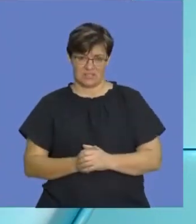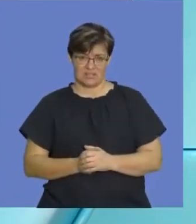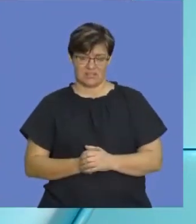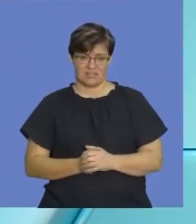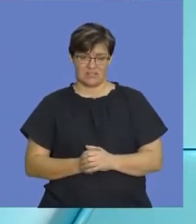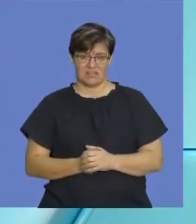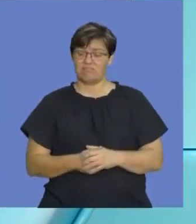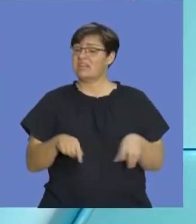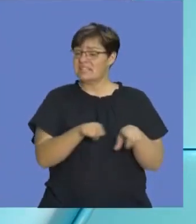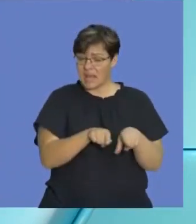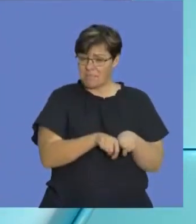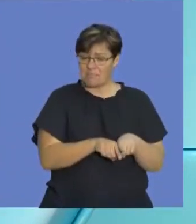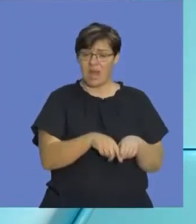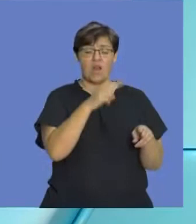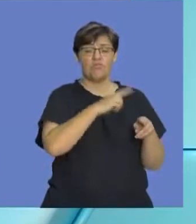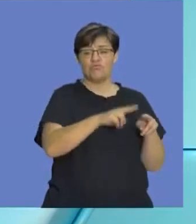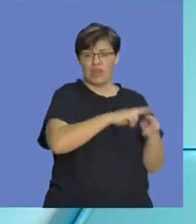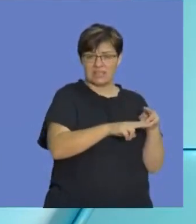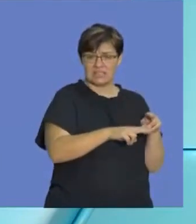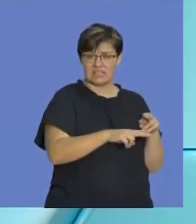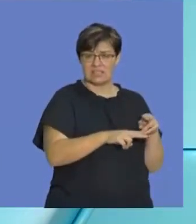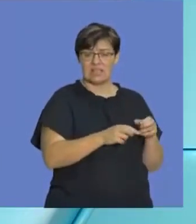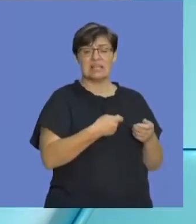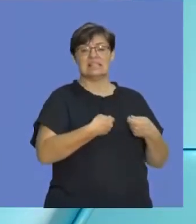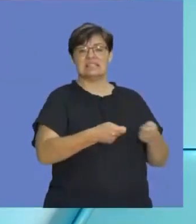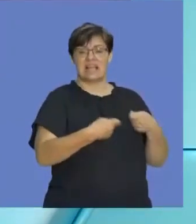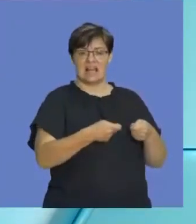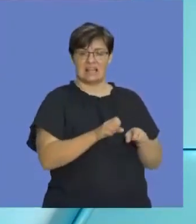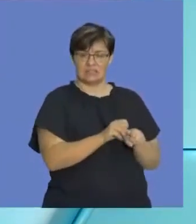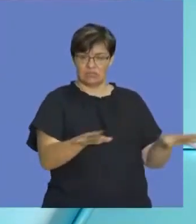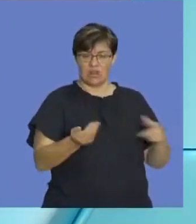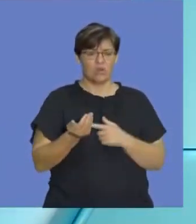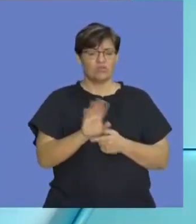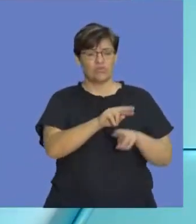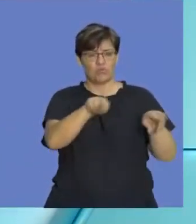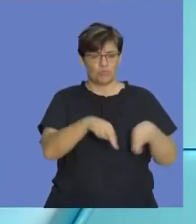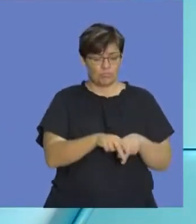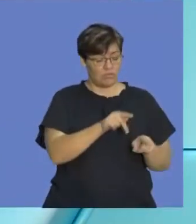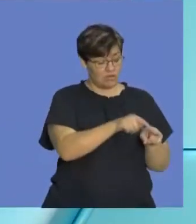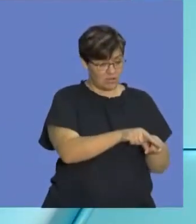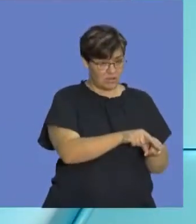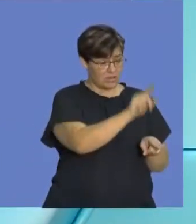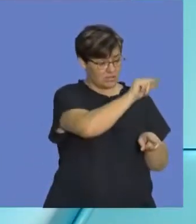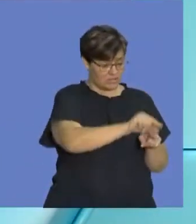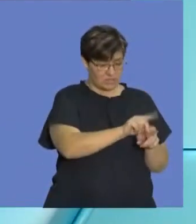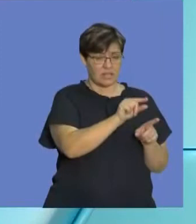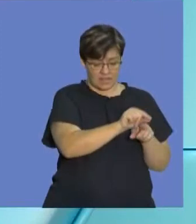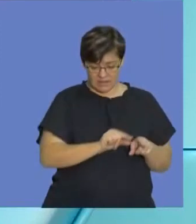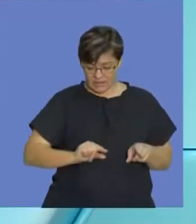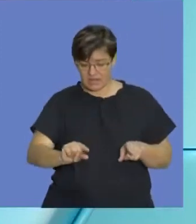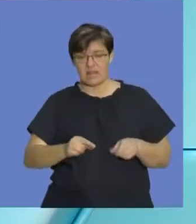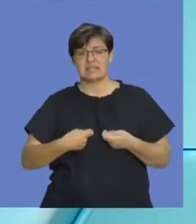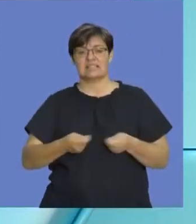token, the rental of your selling and distribution, the showroom, will be transferred to the selling and distribution